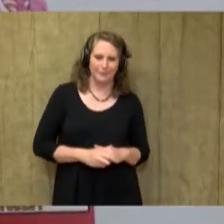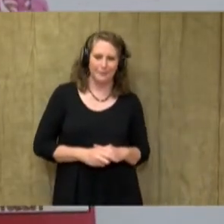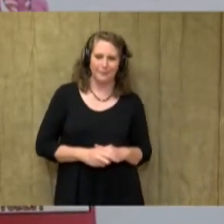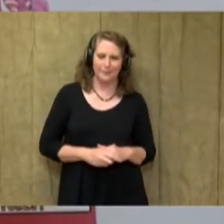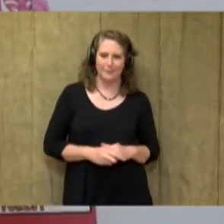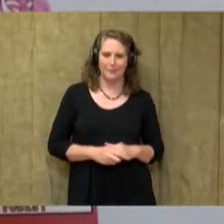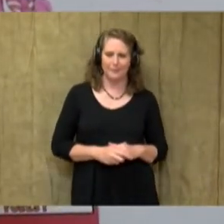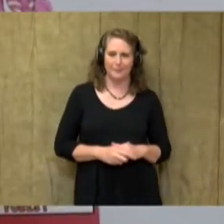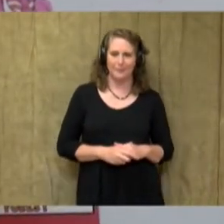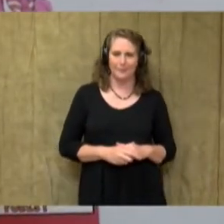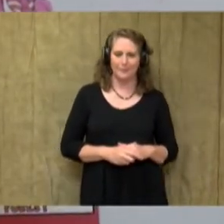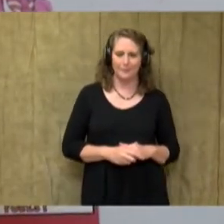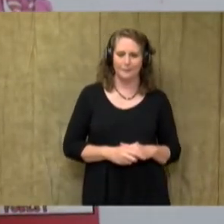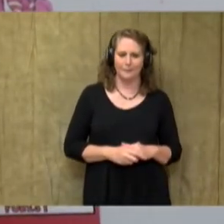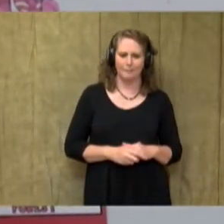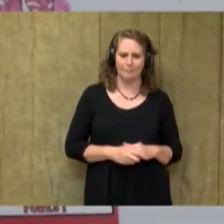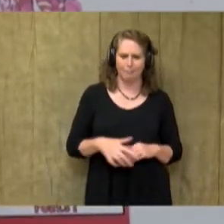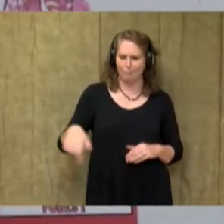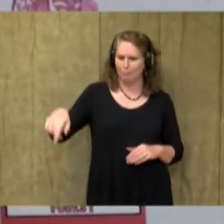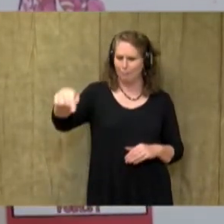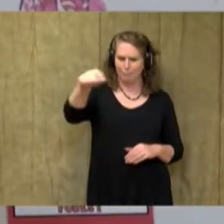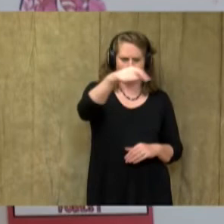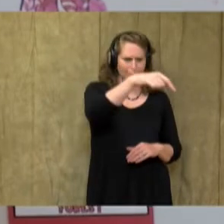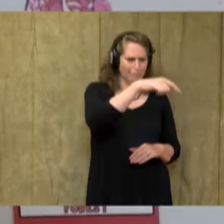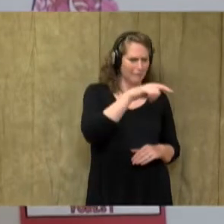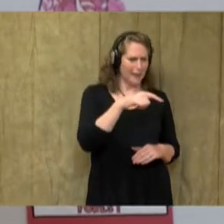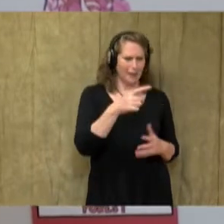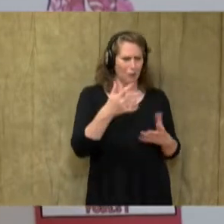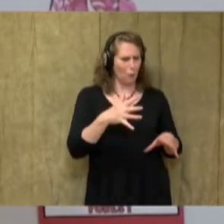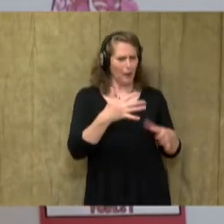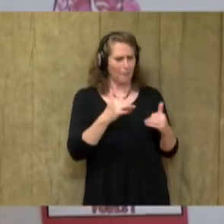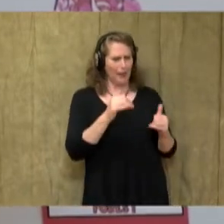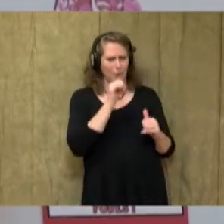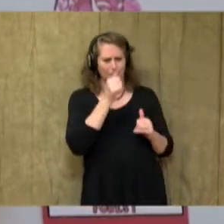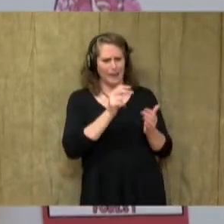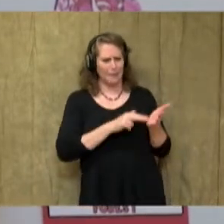Why doesn't anyone want to play with Peanut Butter?